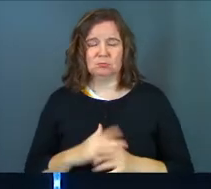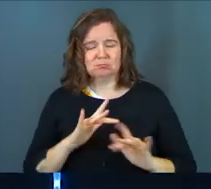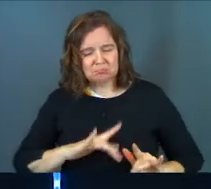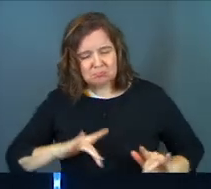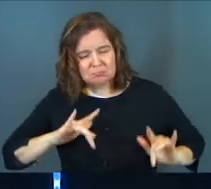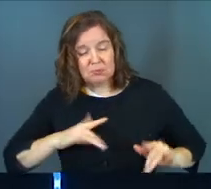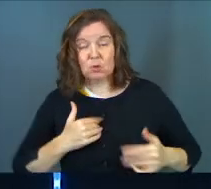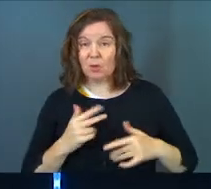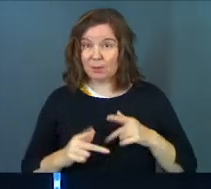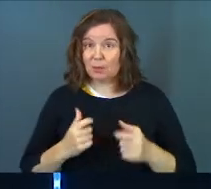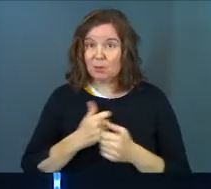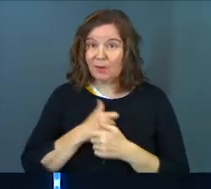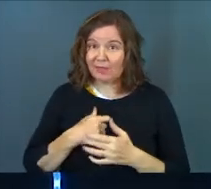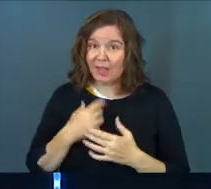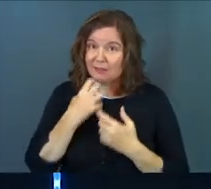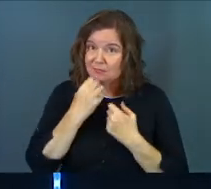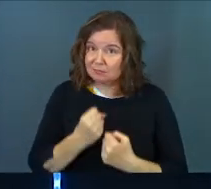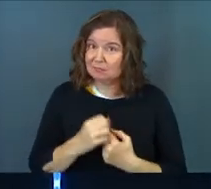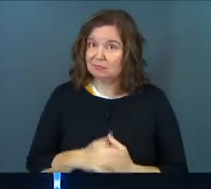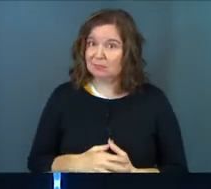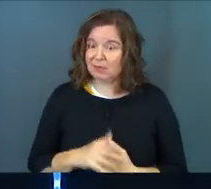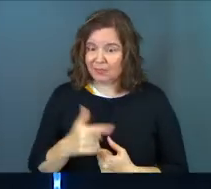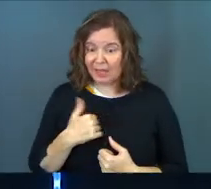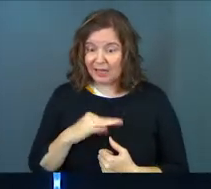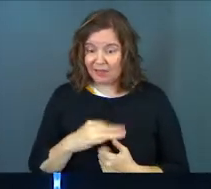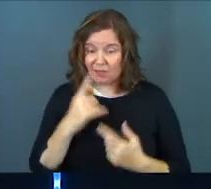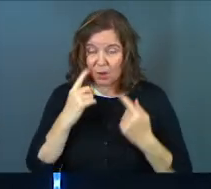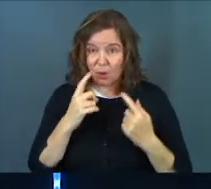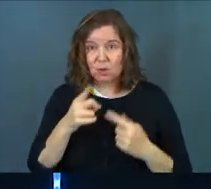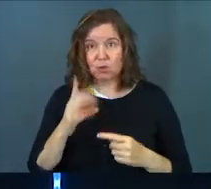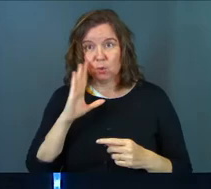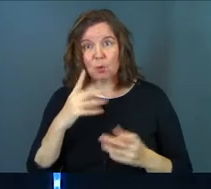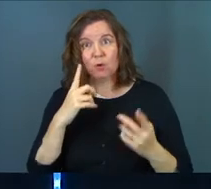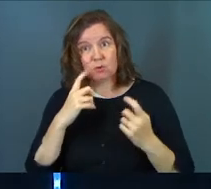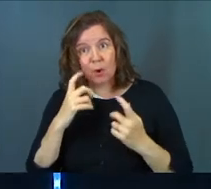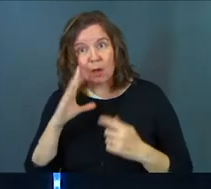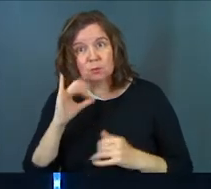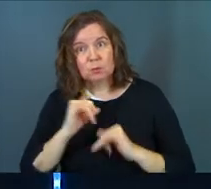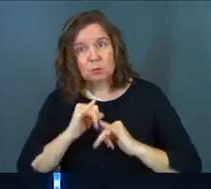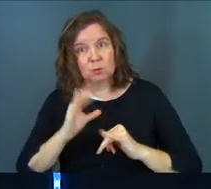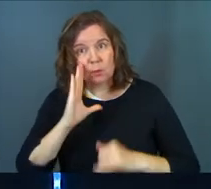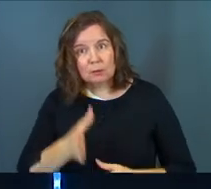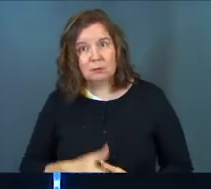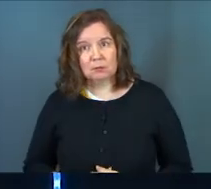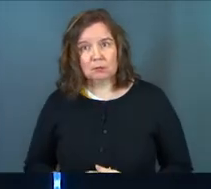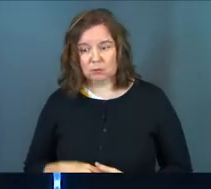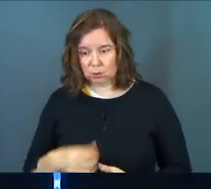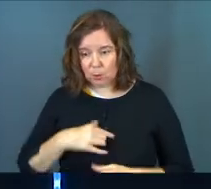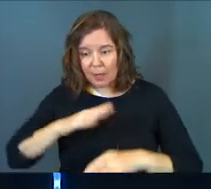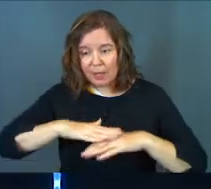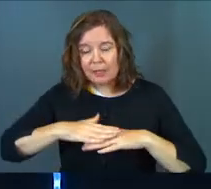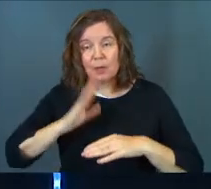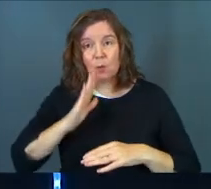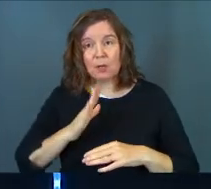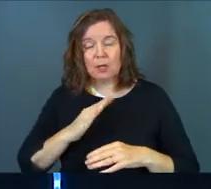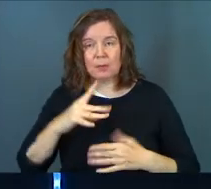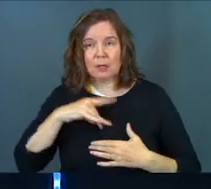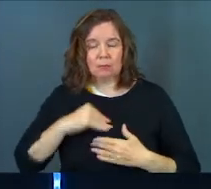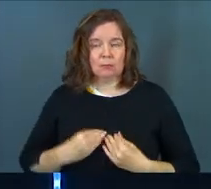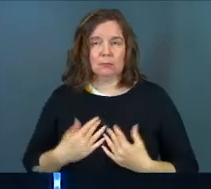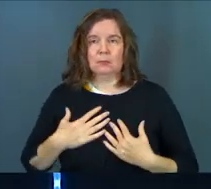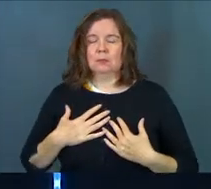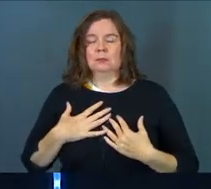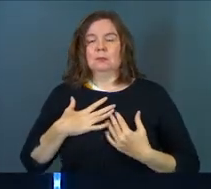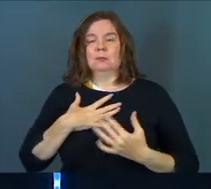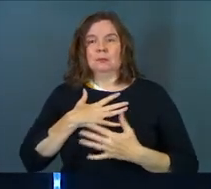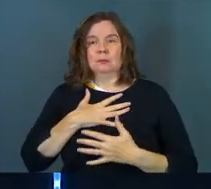And you've got people that you love that deeply, that if they're crying, you're going to cry. You're at least going to be moved